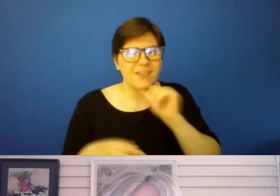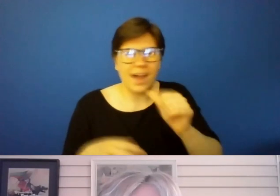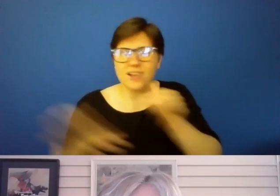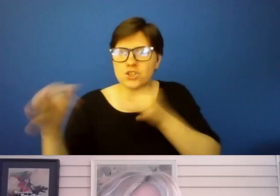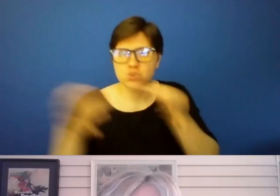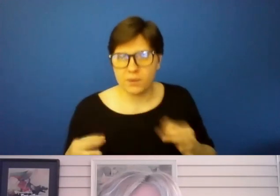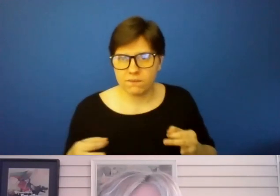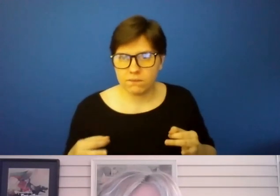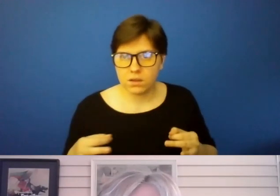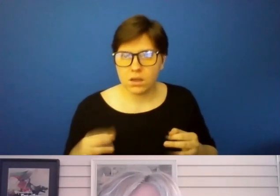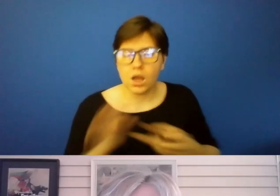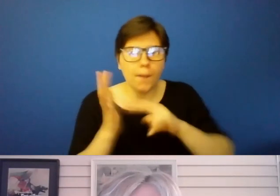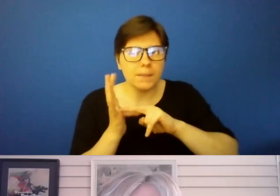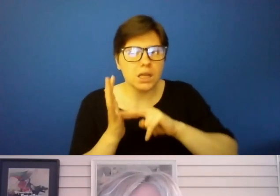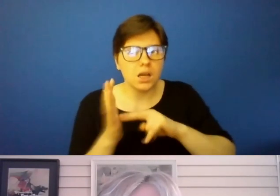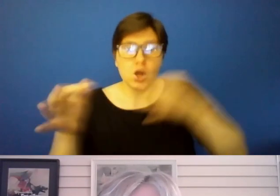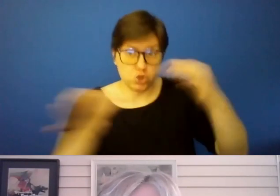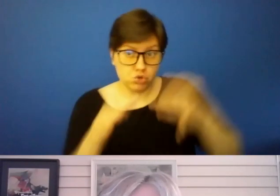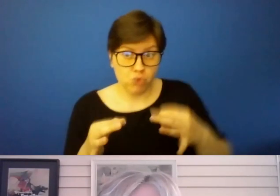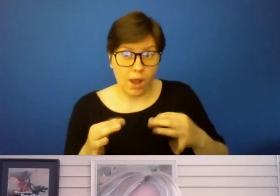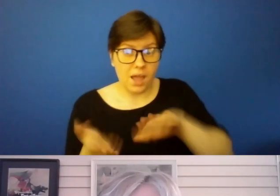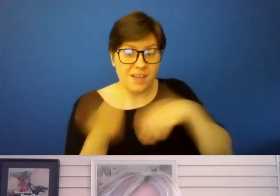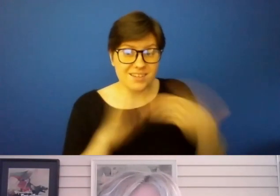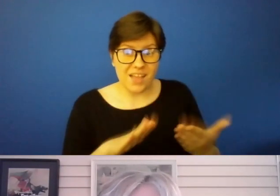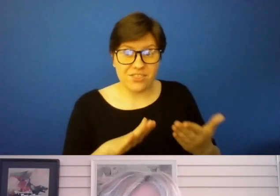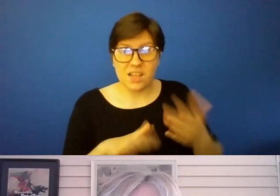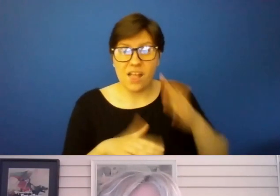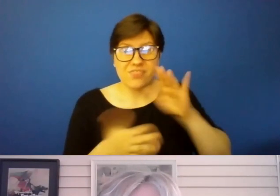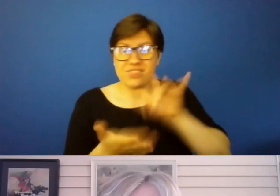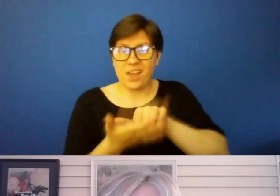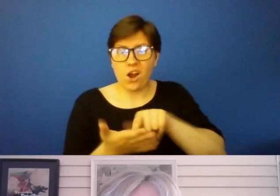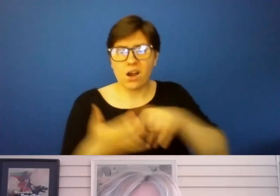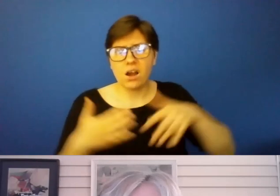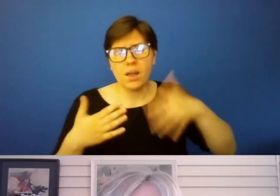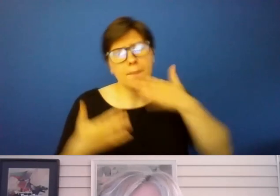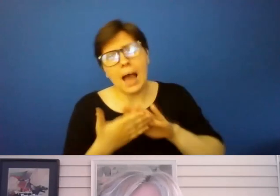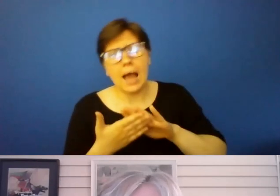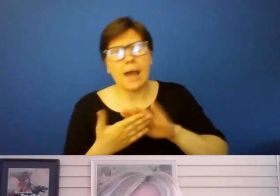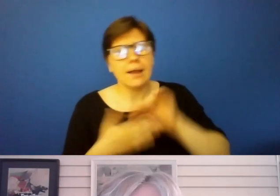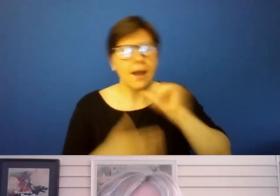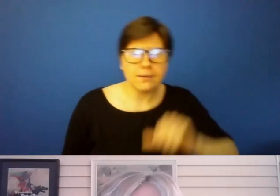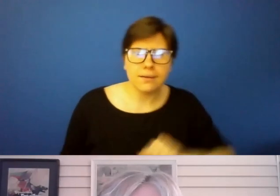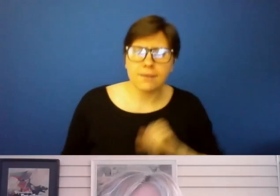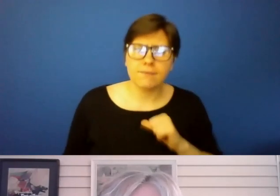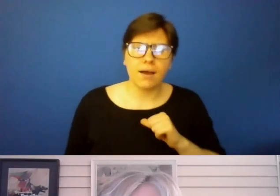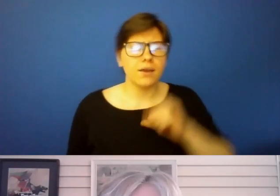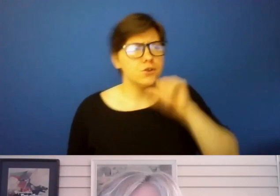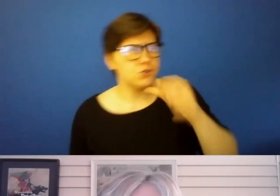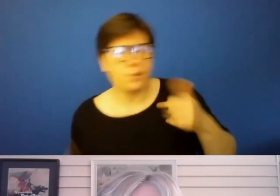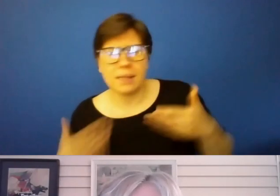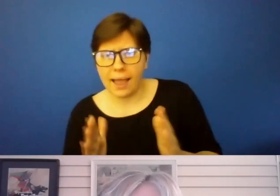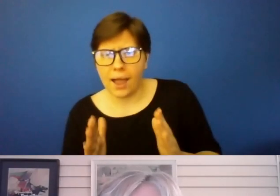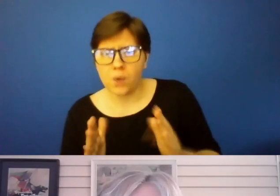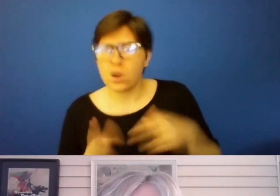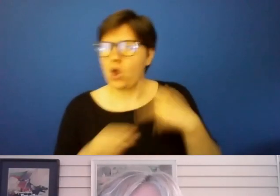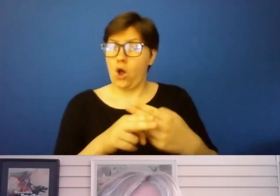often used to describe deaths that are thought to be bad or undignified or that shouldn't be allowed,